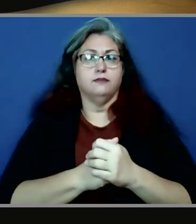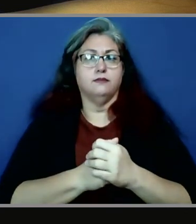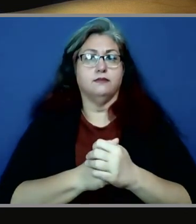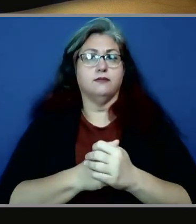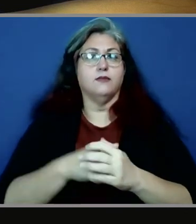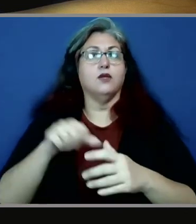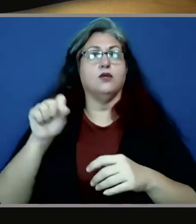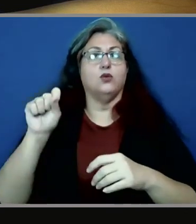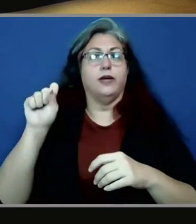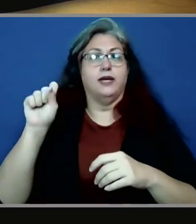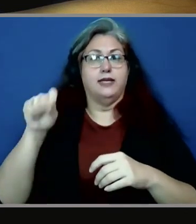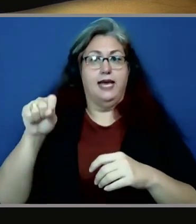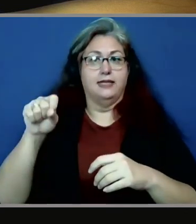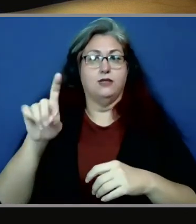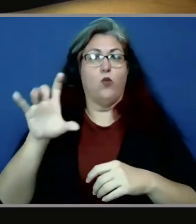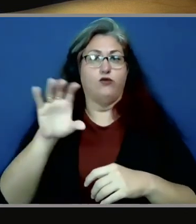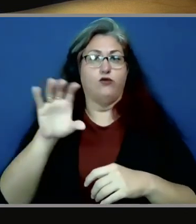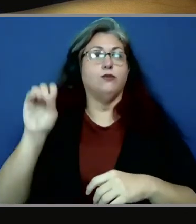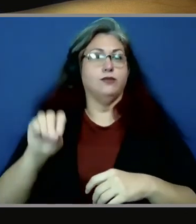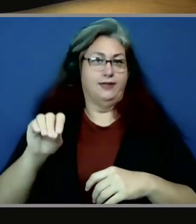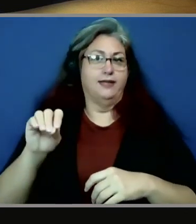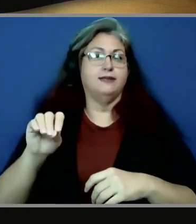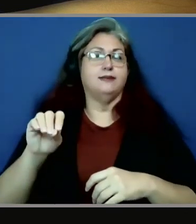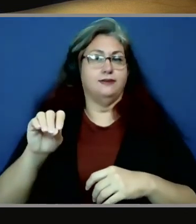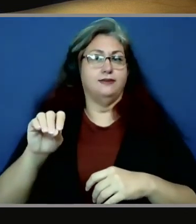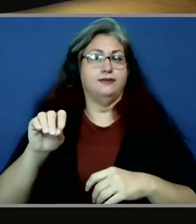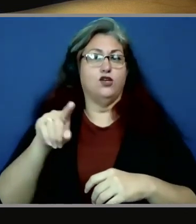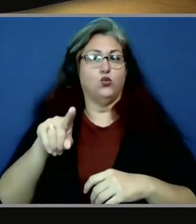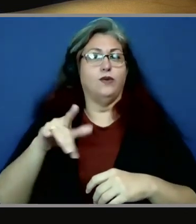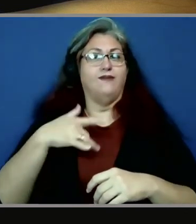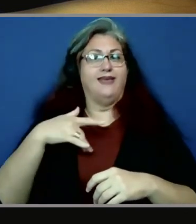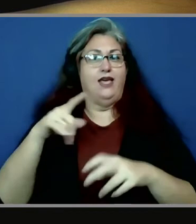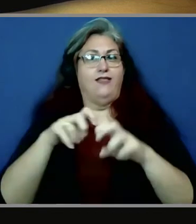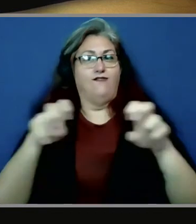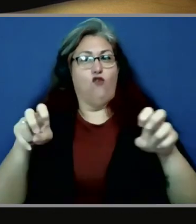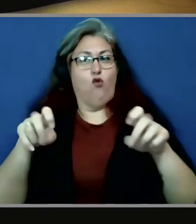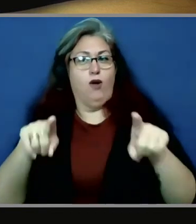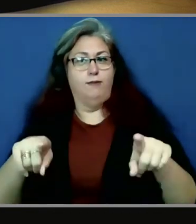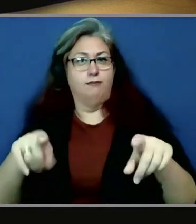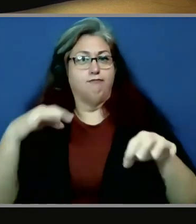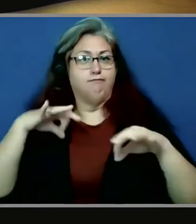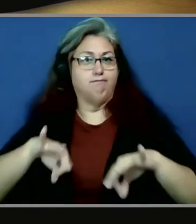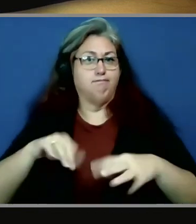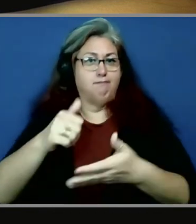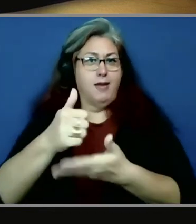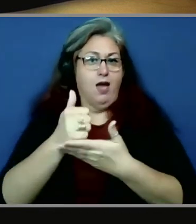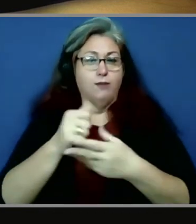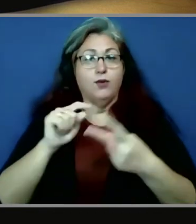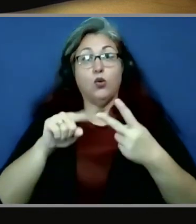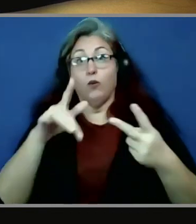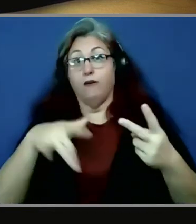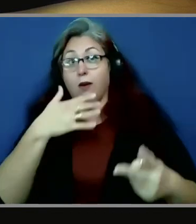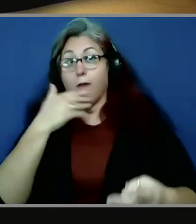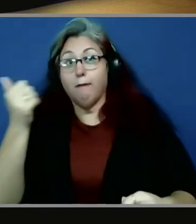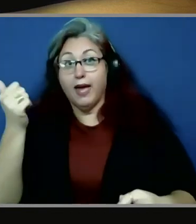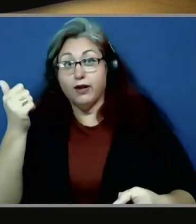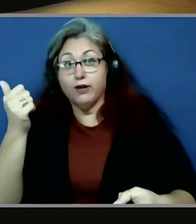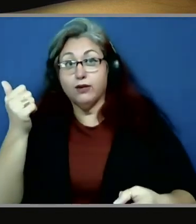Yes, 100%. Did you find the forum helpful? Do you feel better